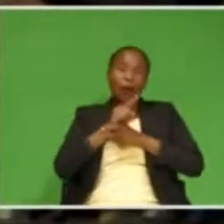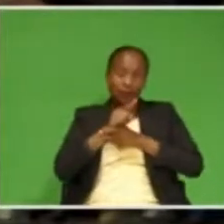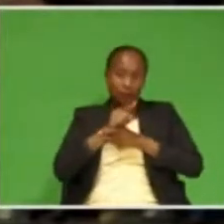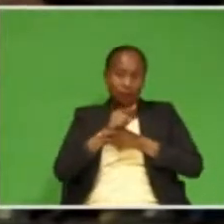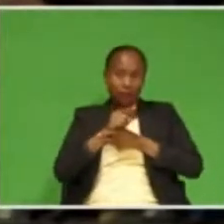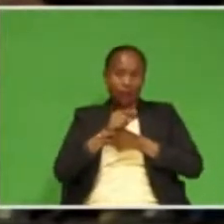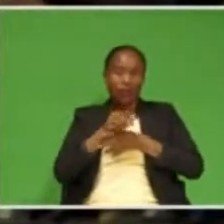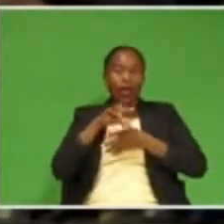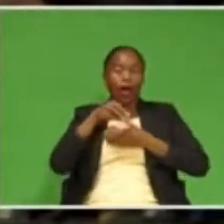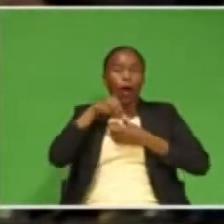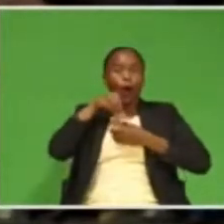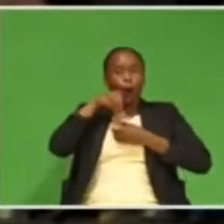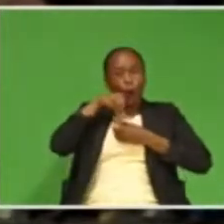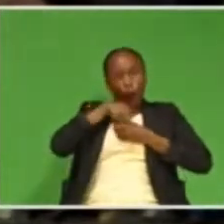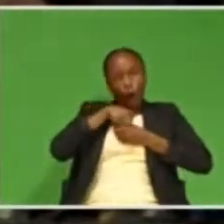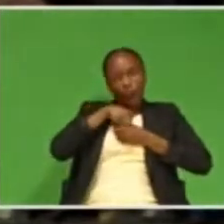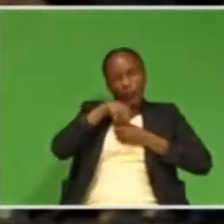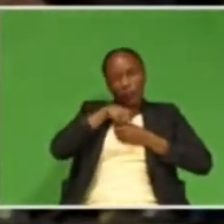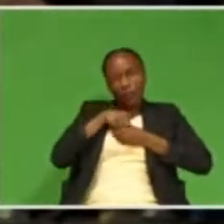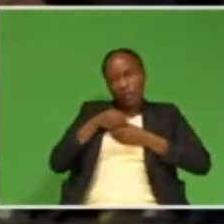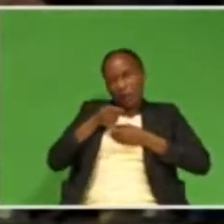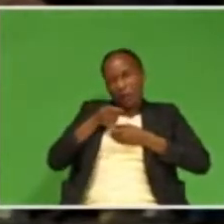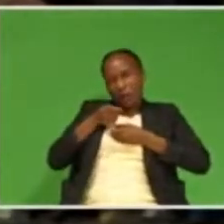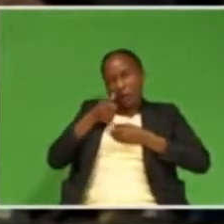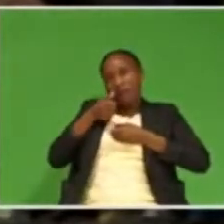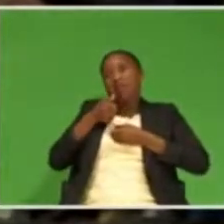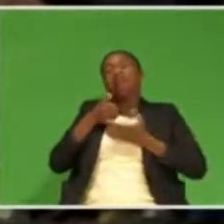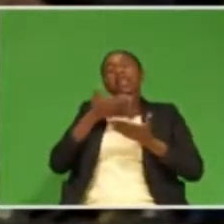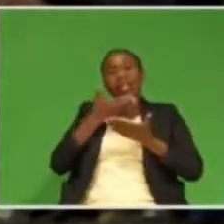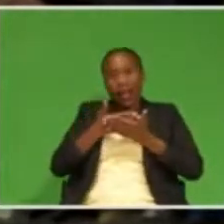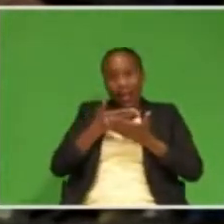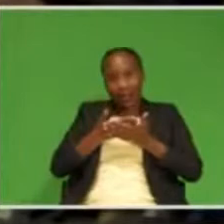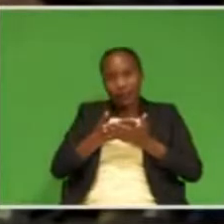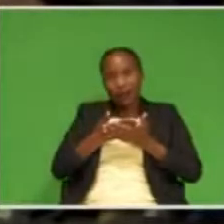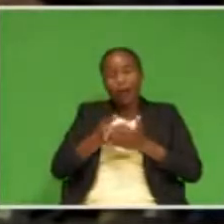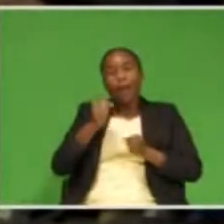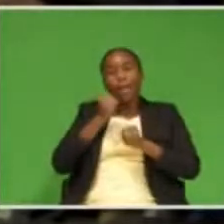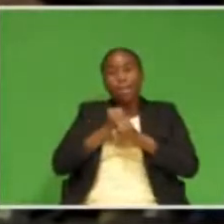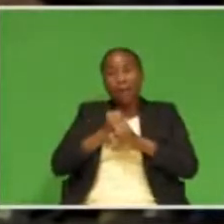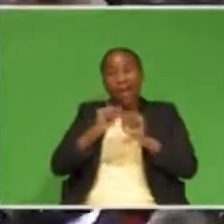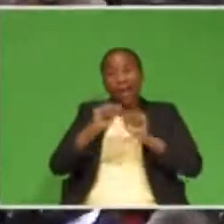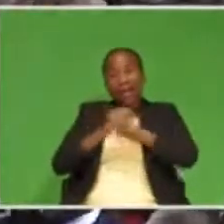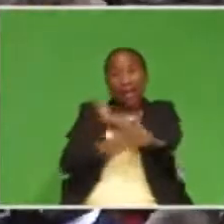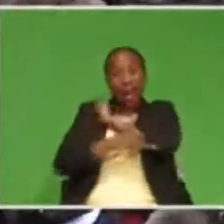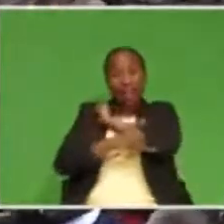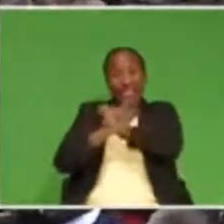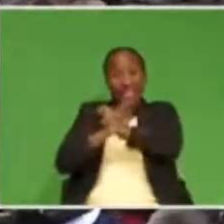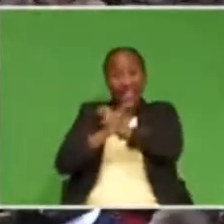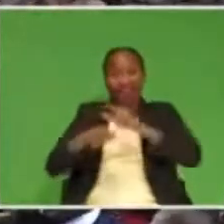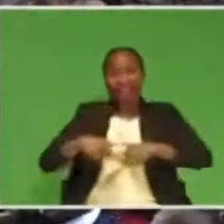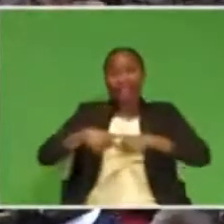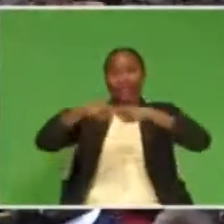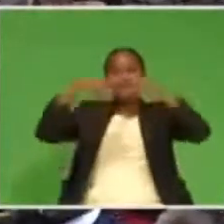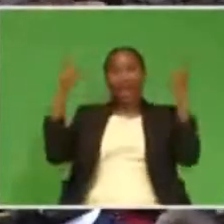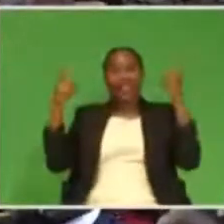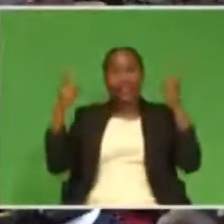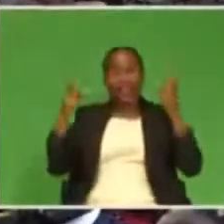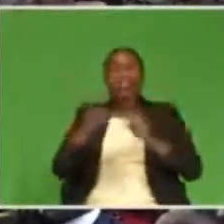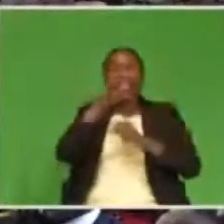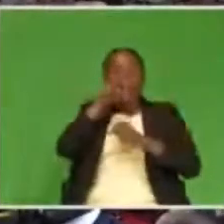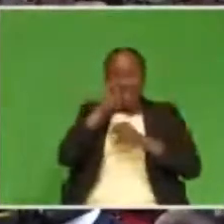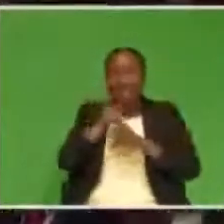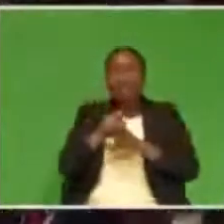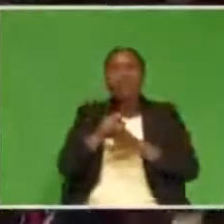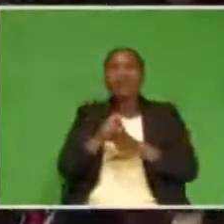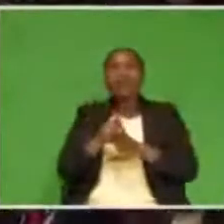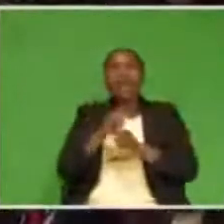contribute the little that you can to make this country great. And that is precisely what I